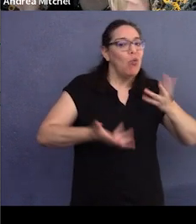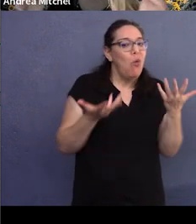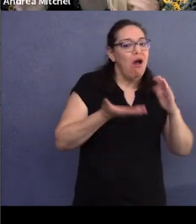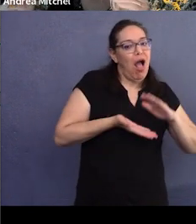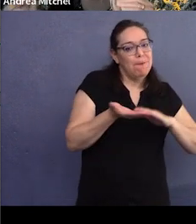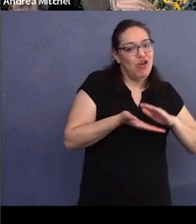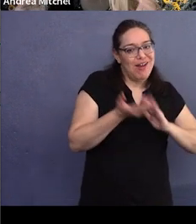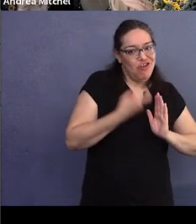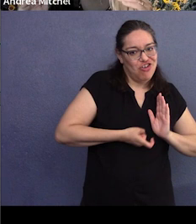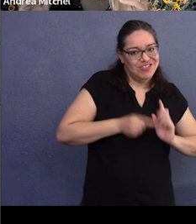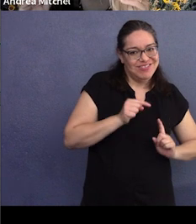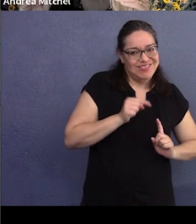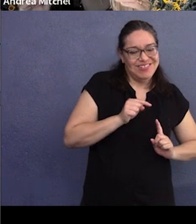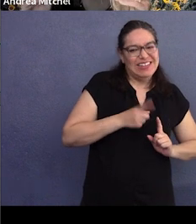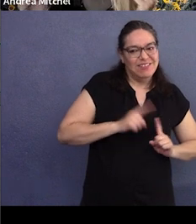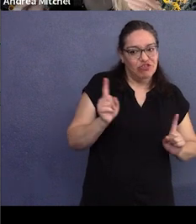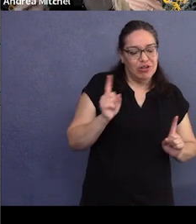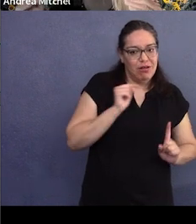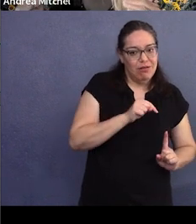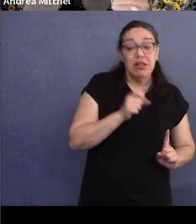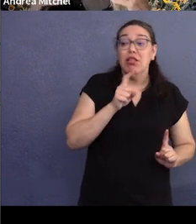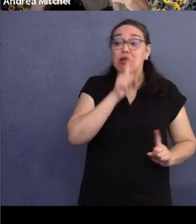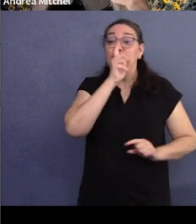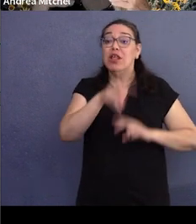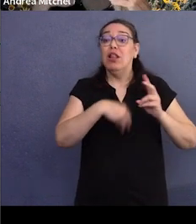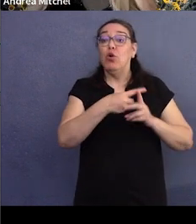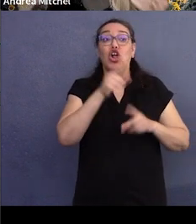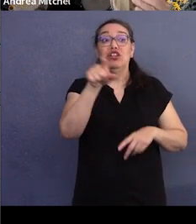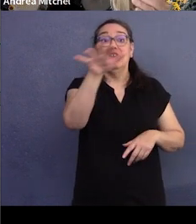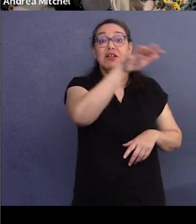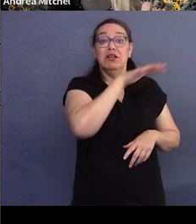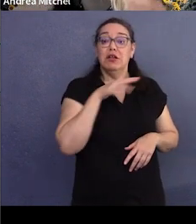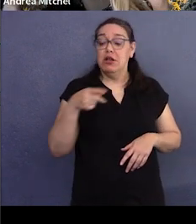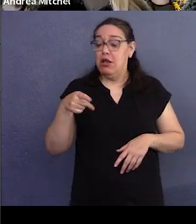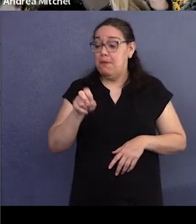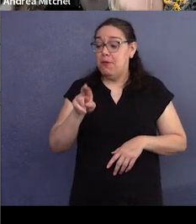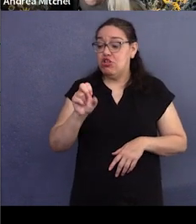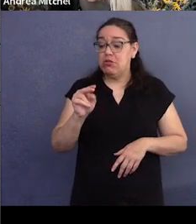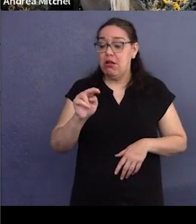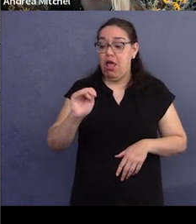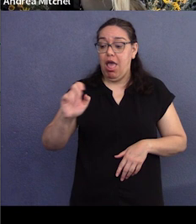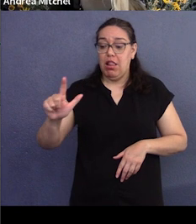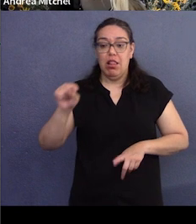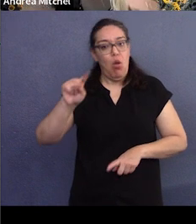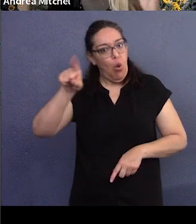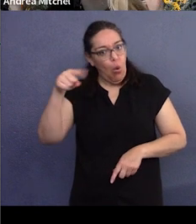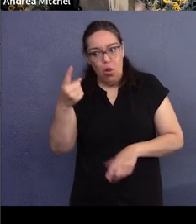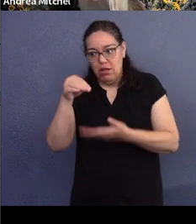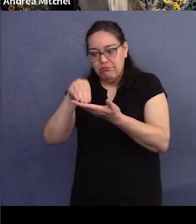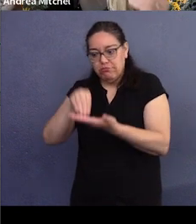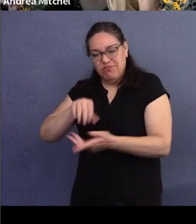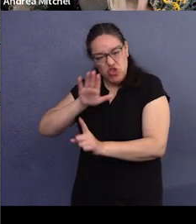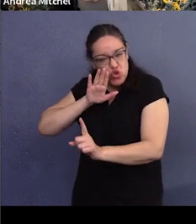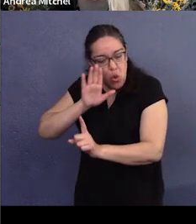So it's a little different. Like in the real world, under personnel, you would only list your personnel that you